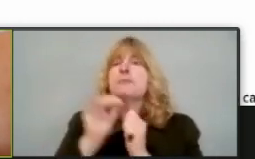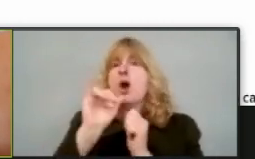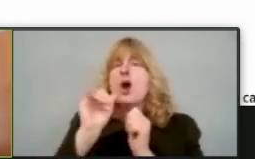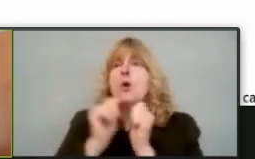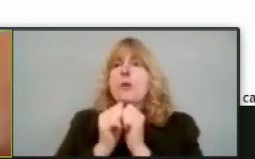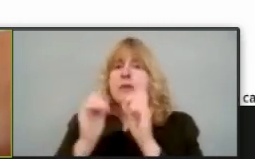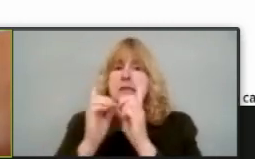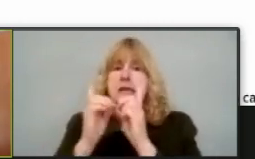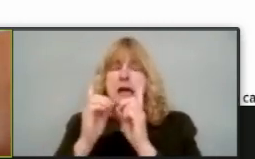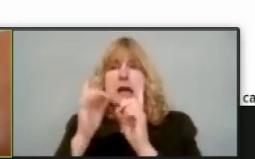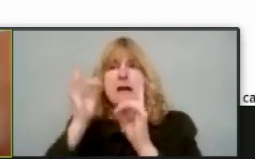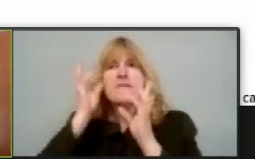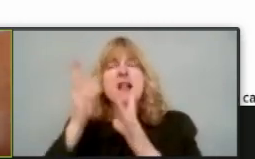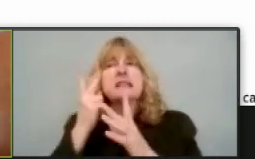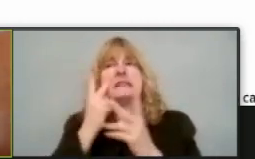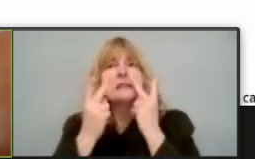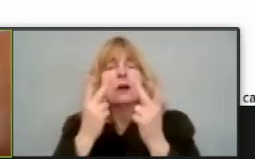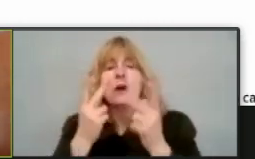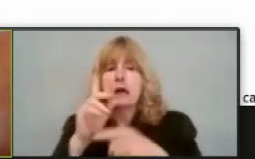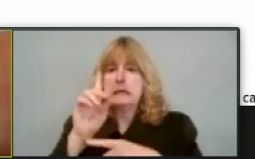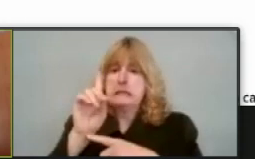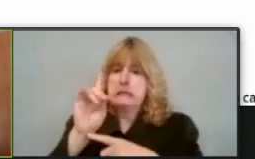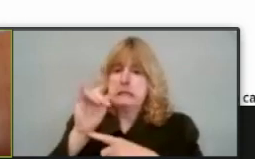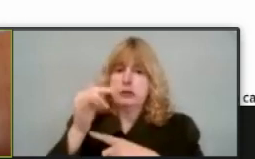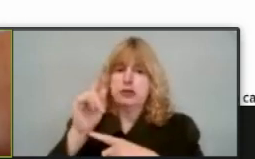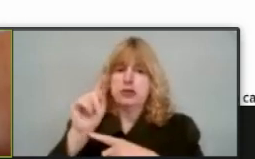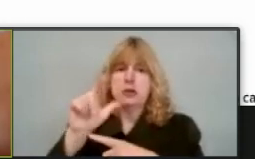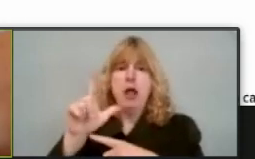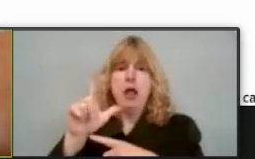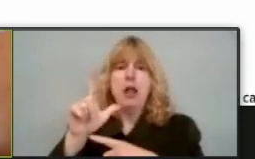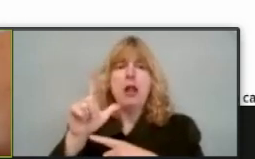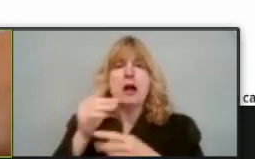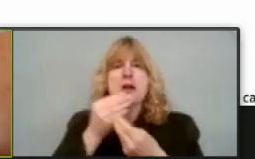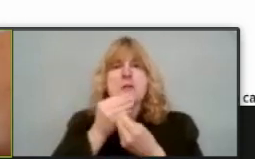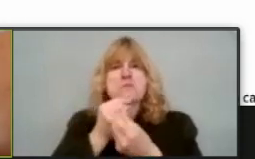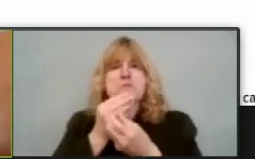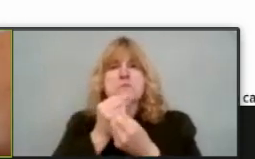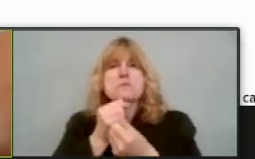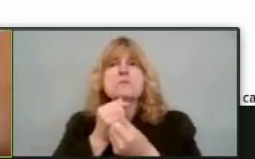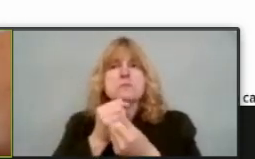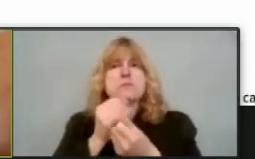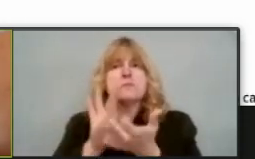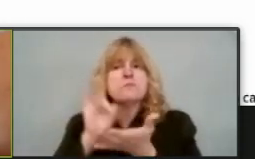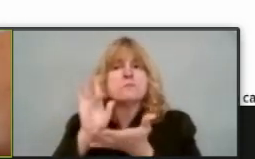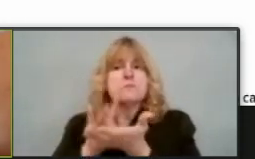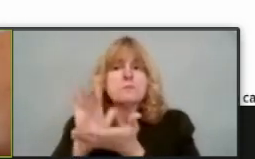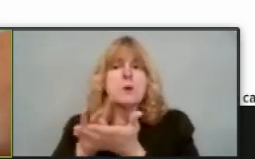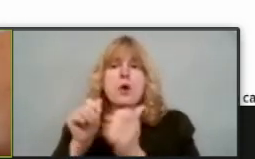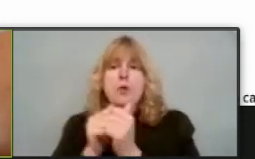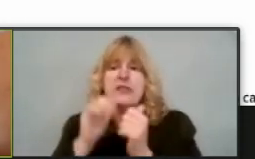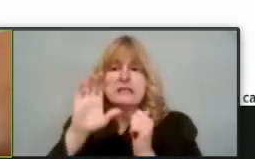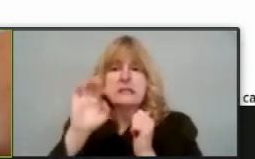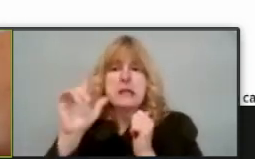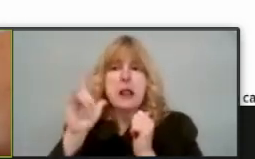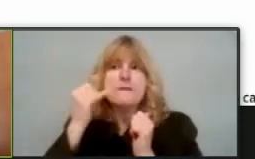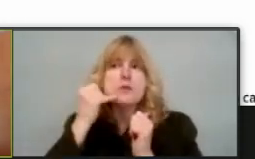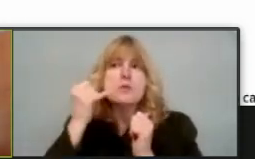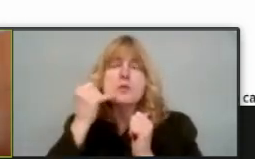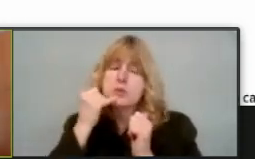involves digital abuse and cell phones. Particularly right now, because so much of teens' lives are on their